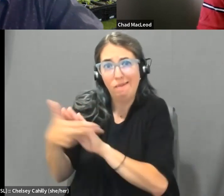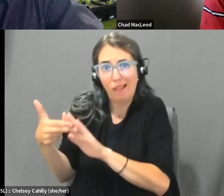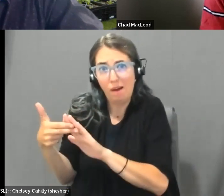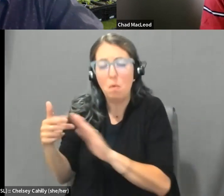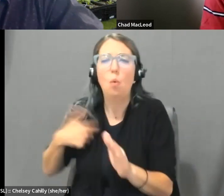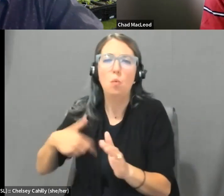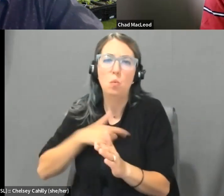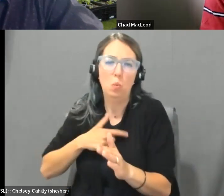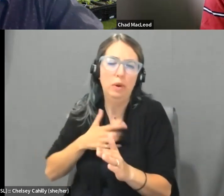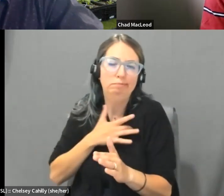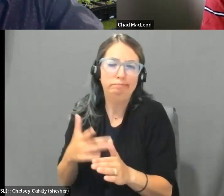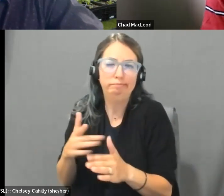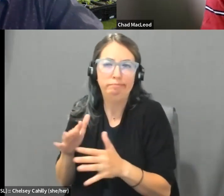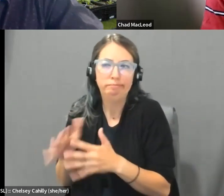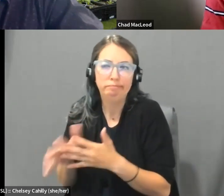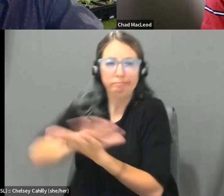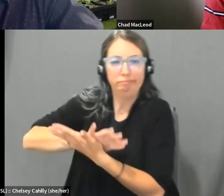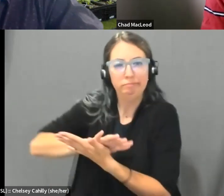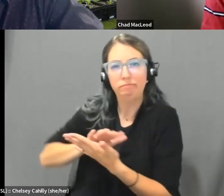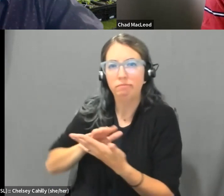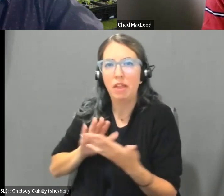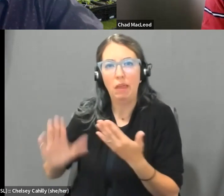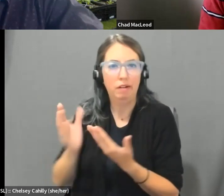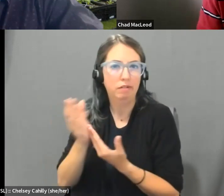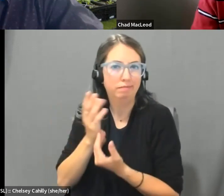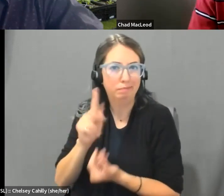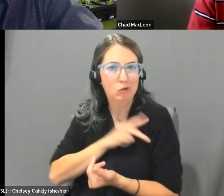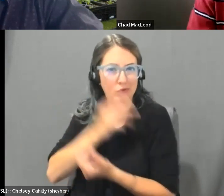take with health information that's lent from the CMS standards.